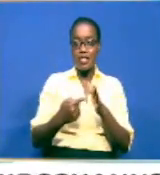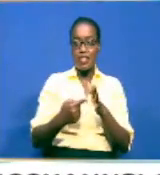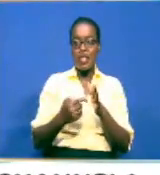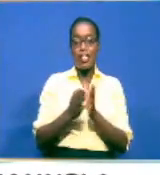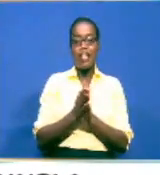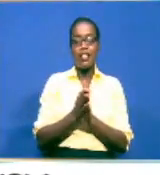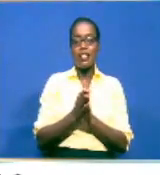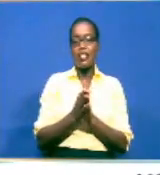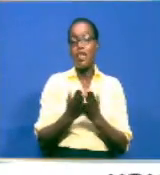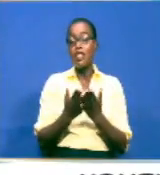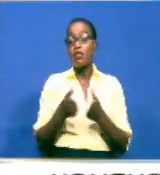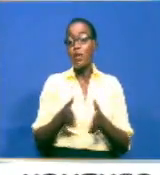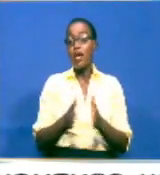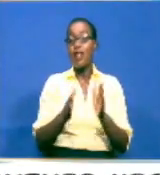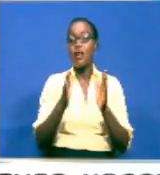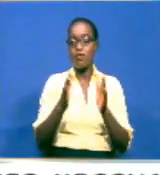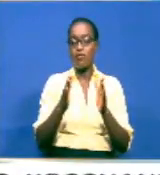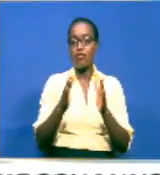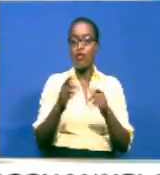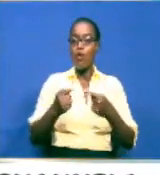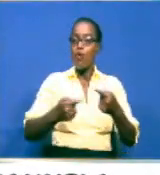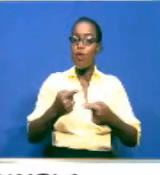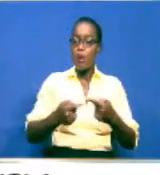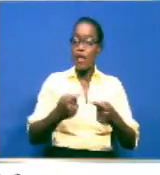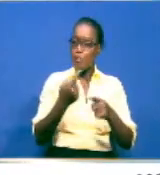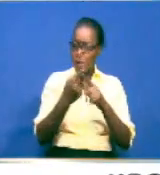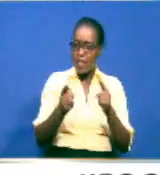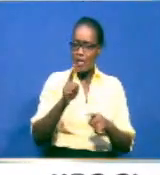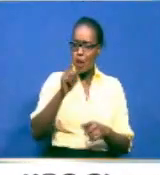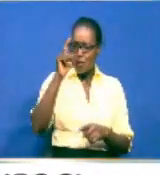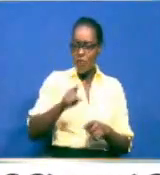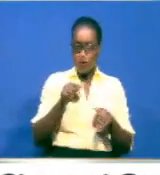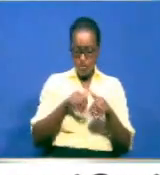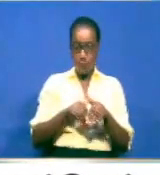restaurants will be allowed to operate, but they have to follow